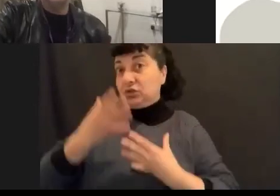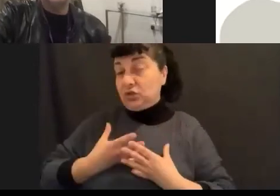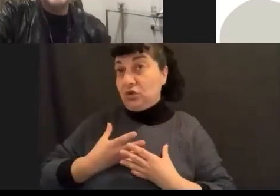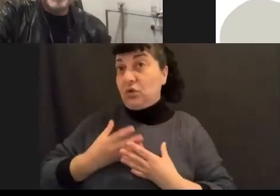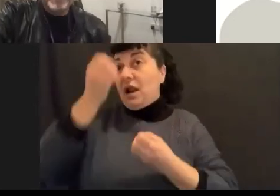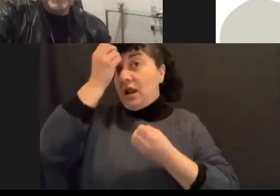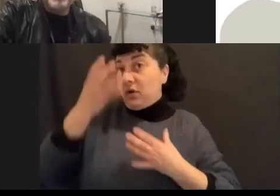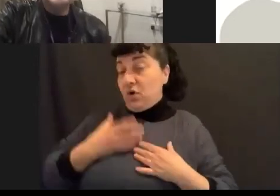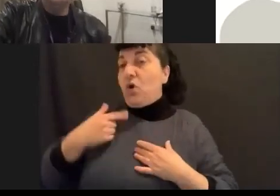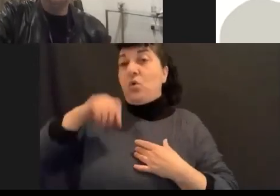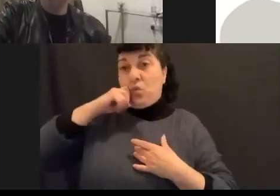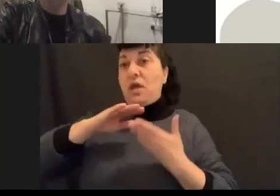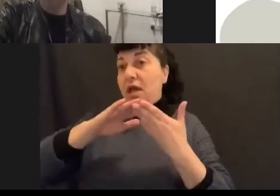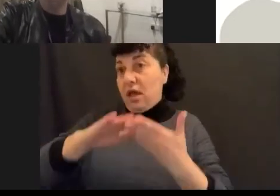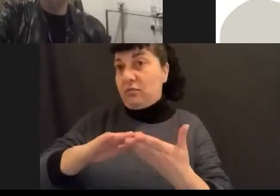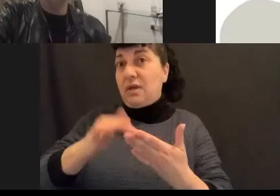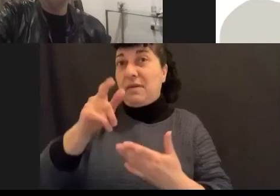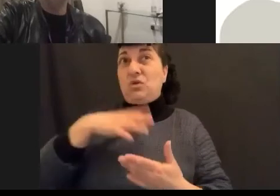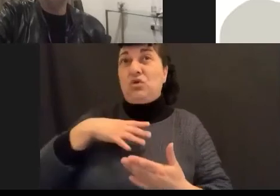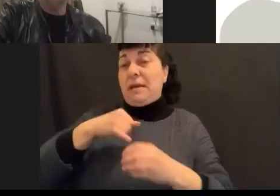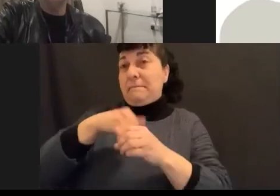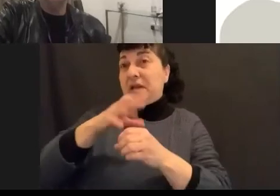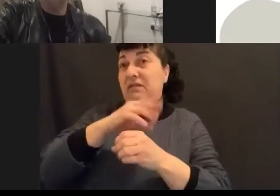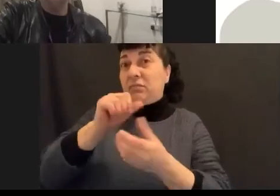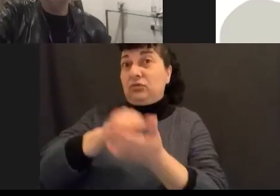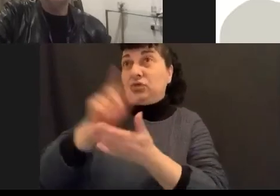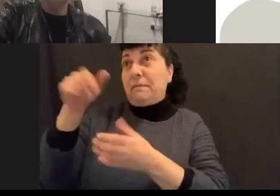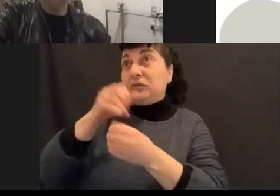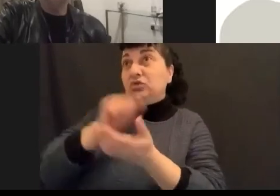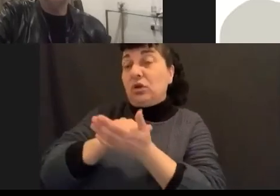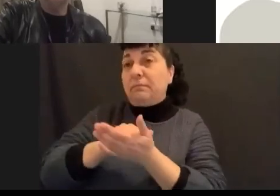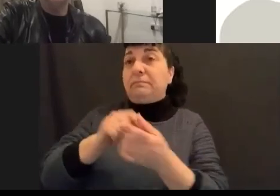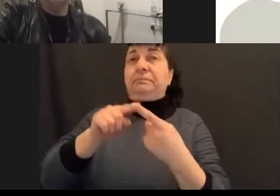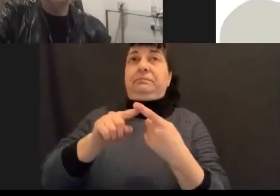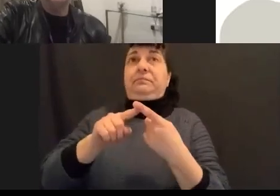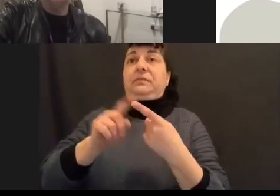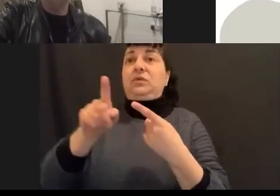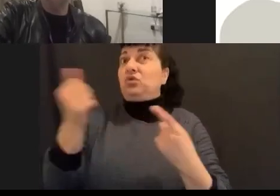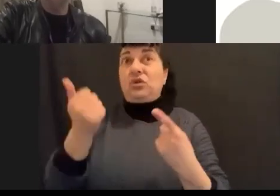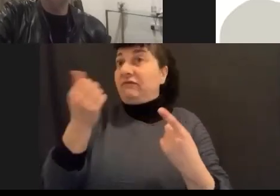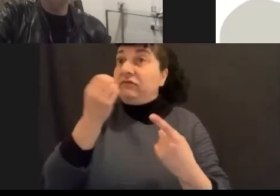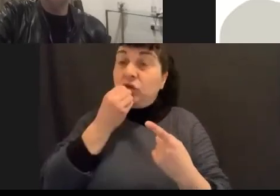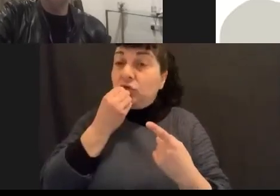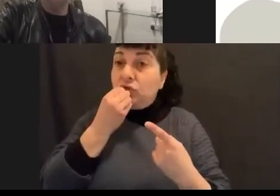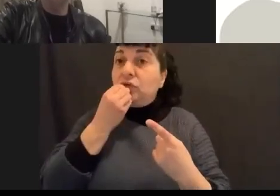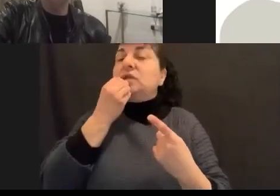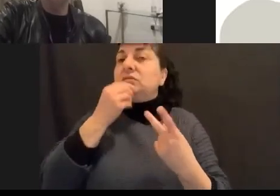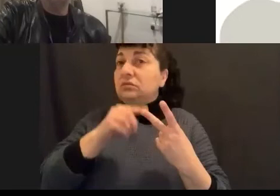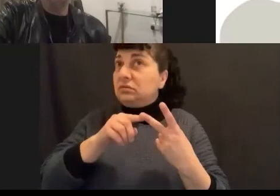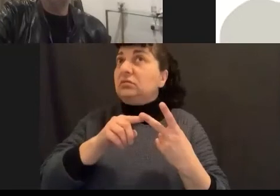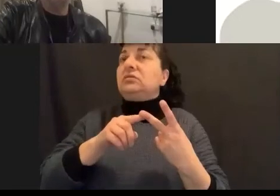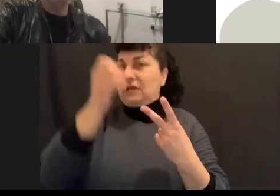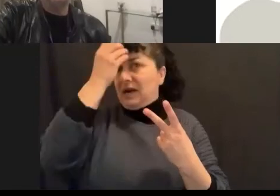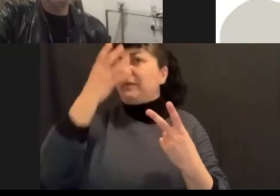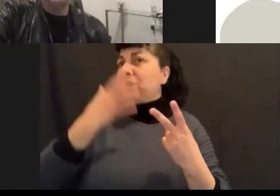like scripts from pharmacy, which we can arrange for you, food supplies if you don't have enough. These things are all things that we